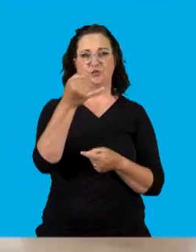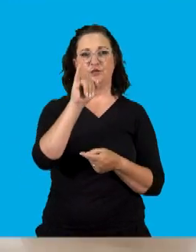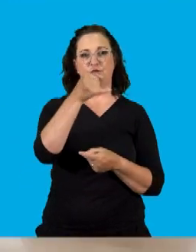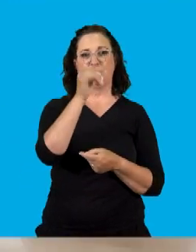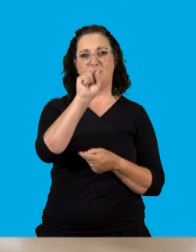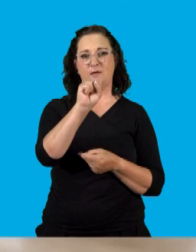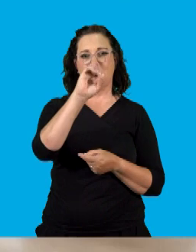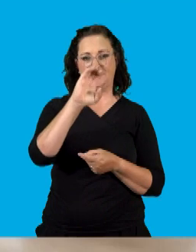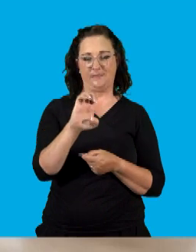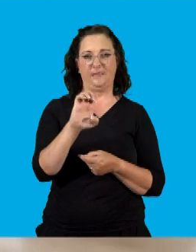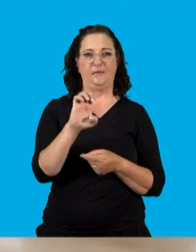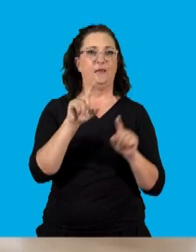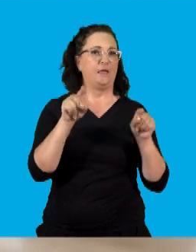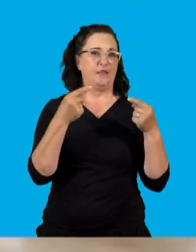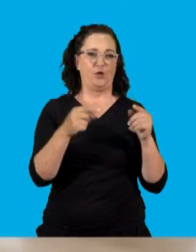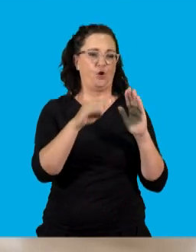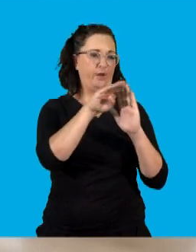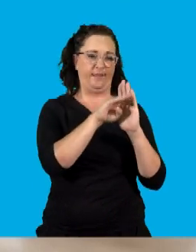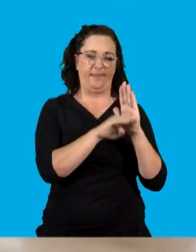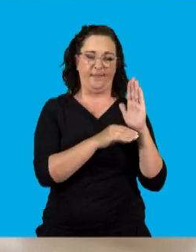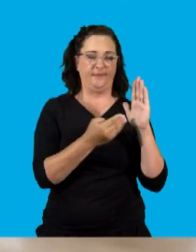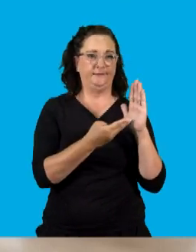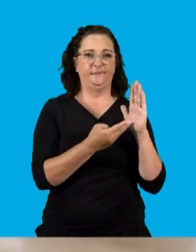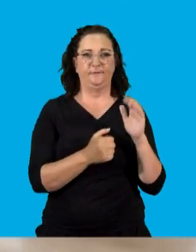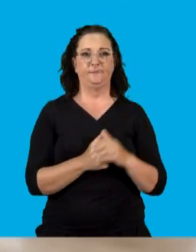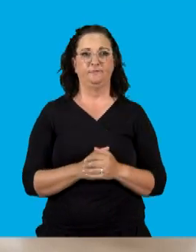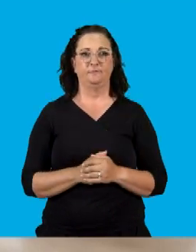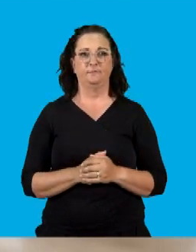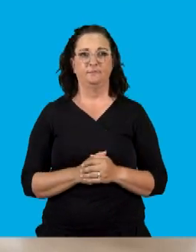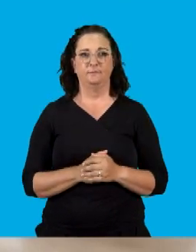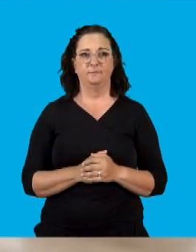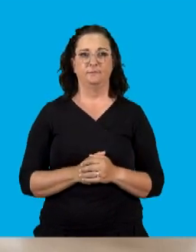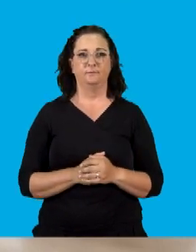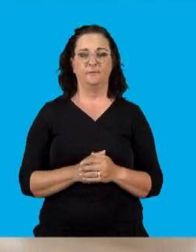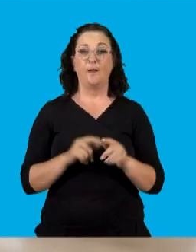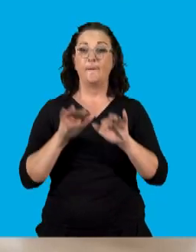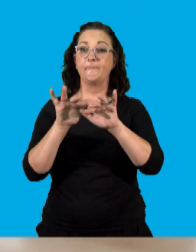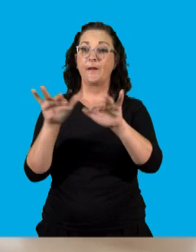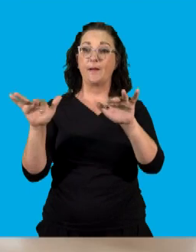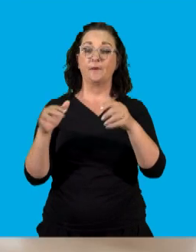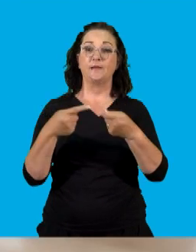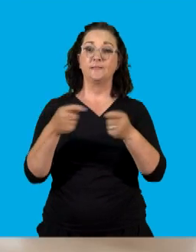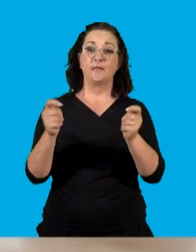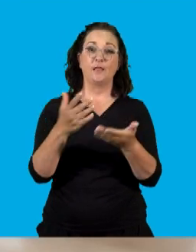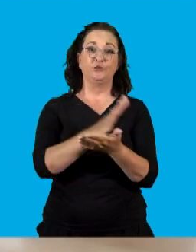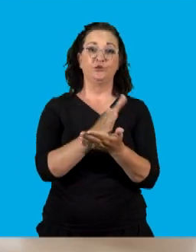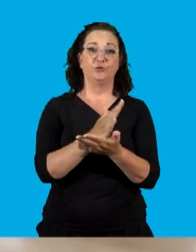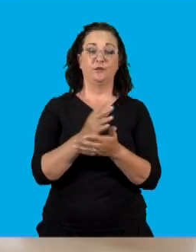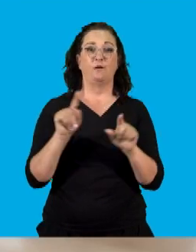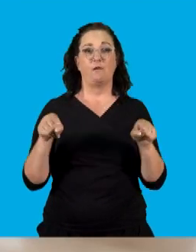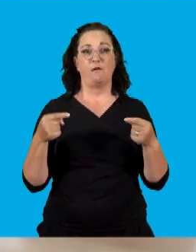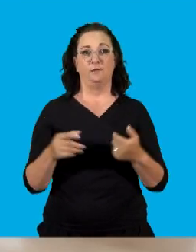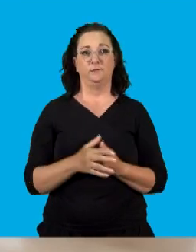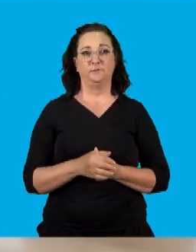Johannesburg Securities Exchange or on the stock exchange for that matter, it cannot sell shares to the public. You must